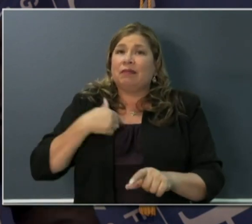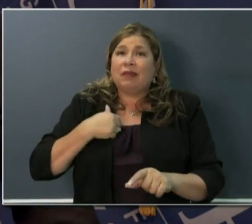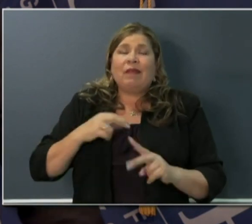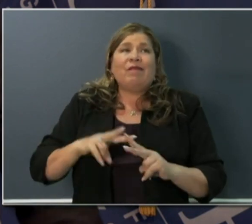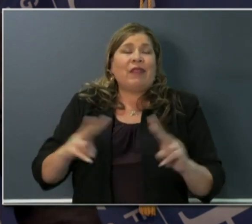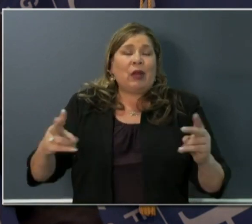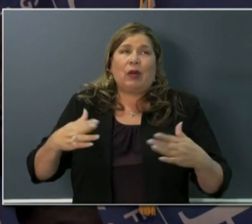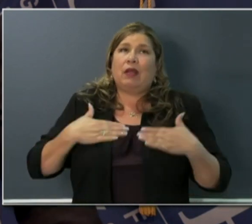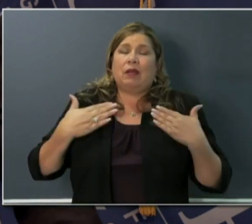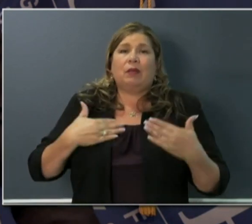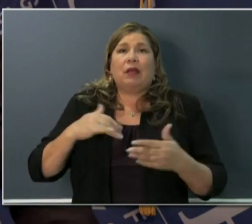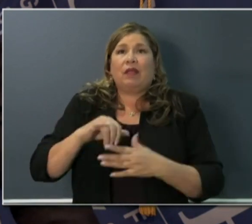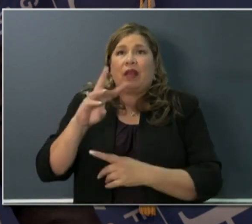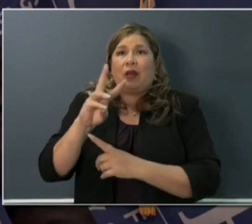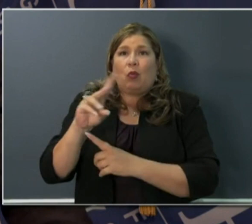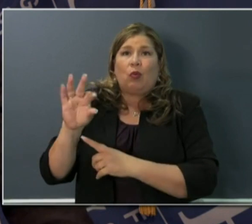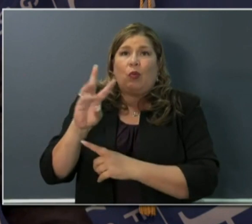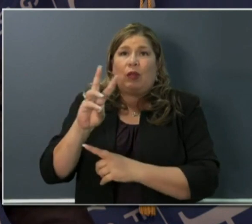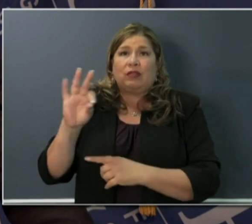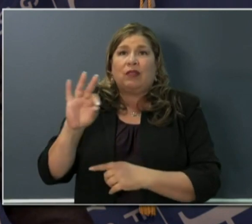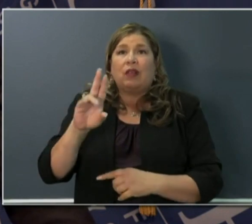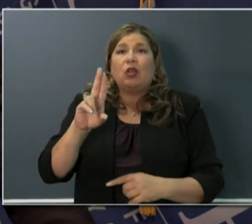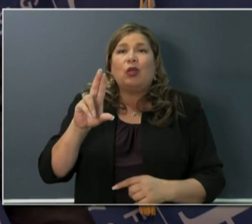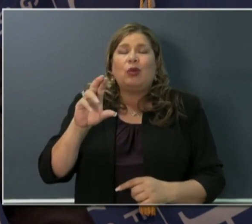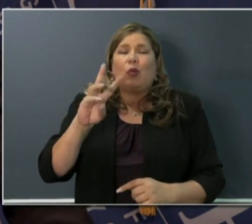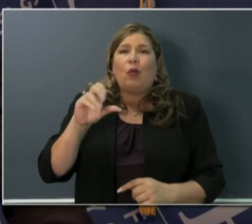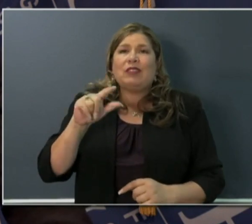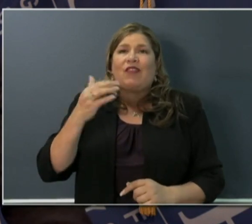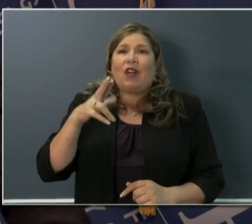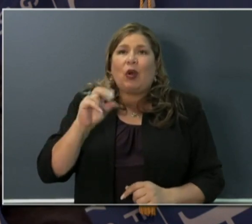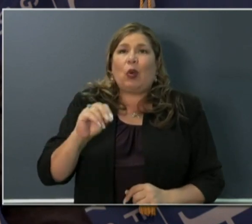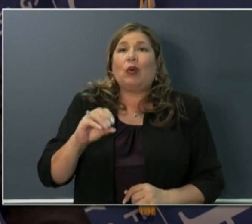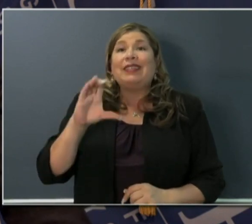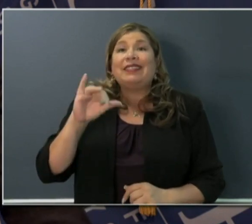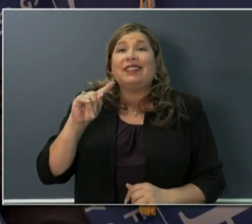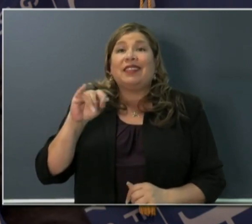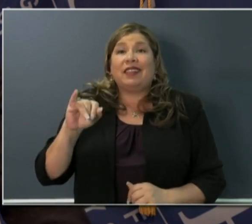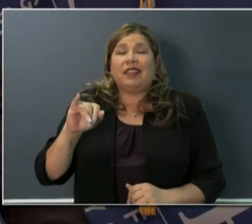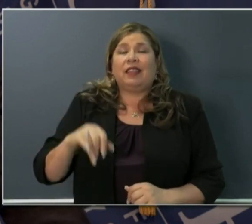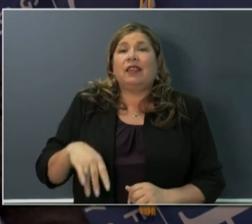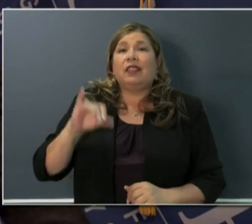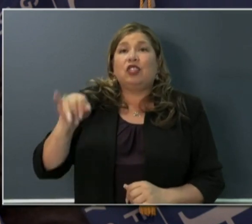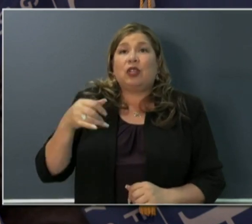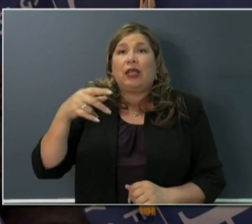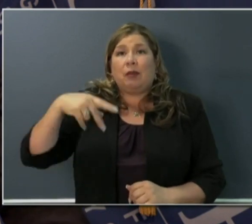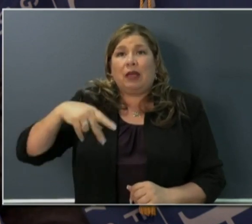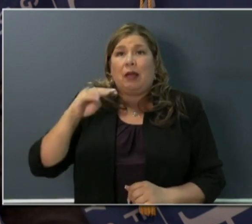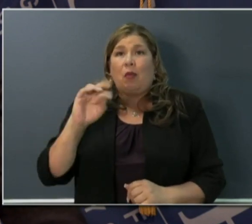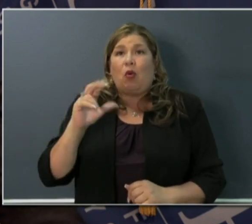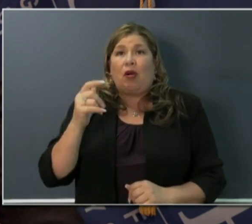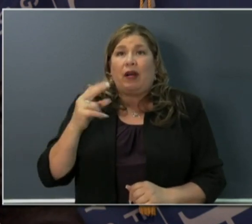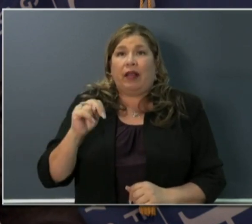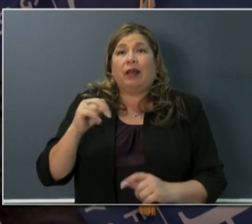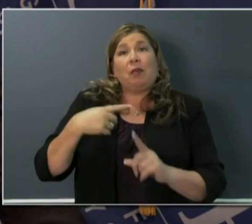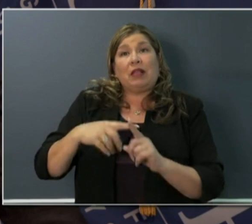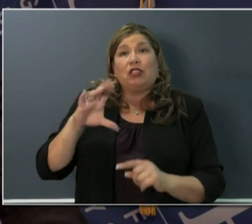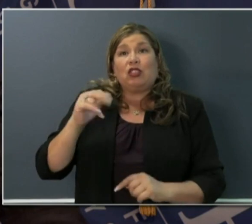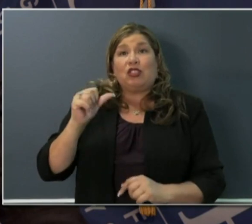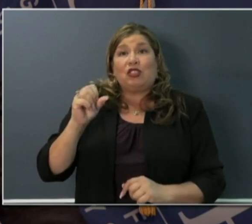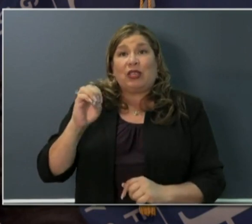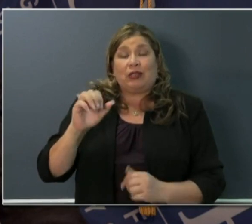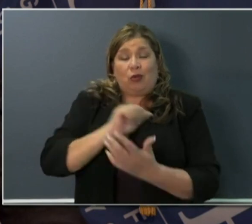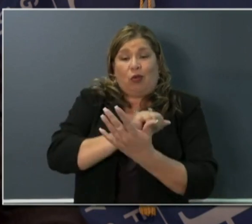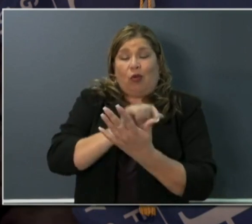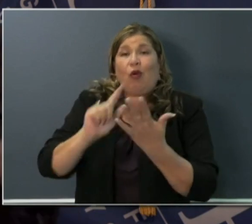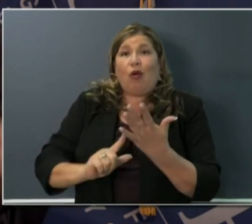Fargo, U.S. Bank, Citi, and J.P. Morgan Chase have all agreed to 90-day